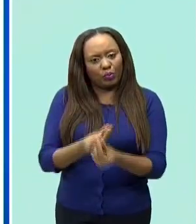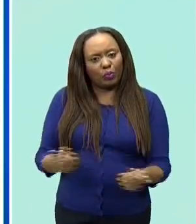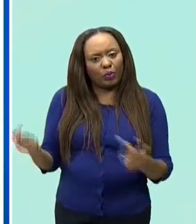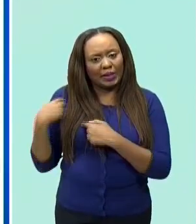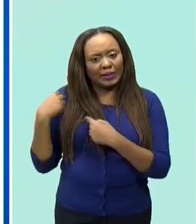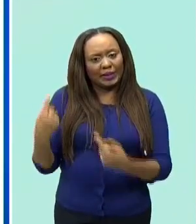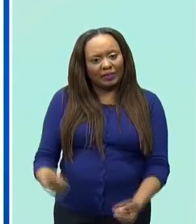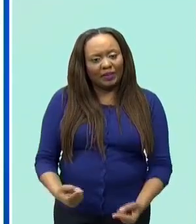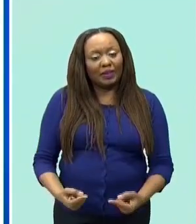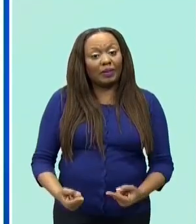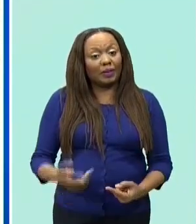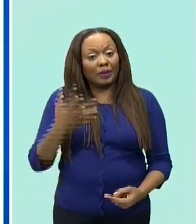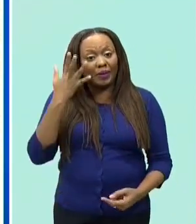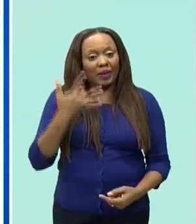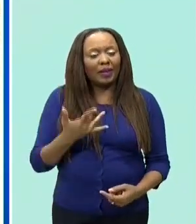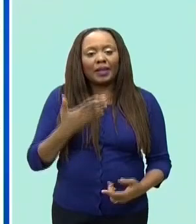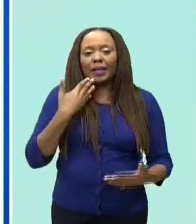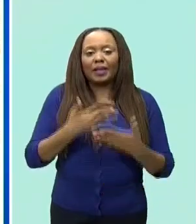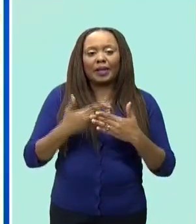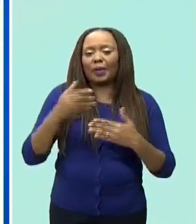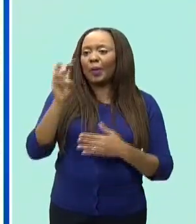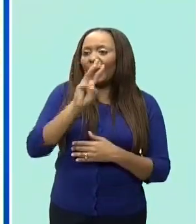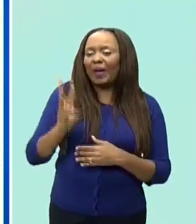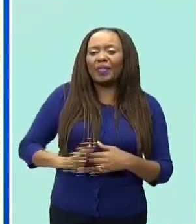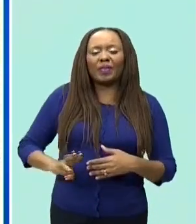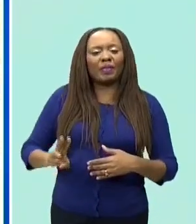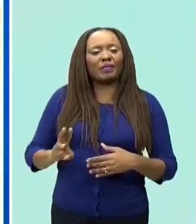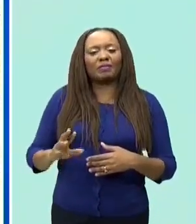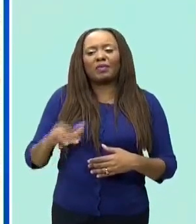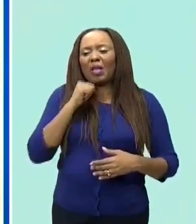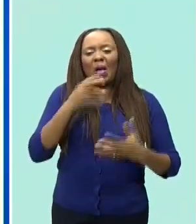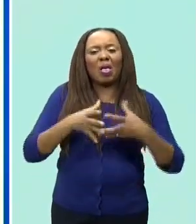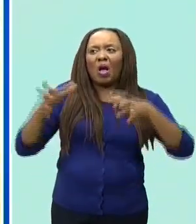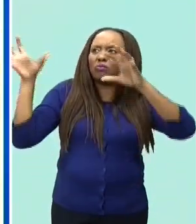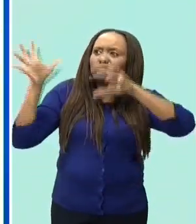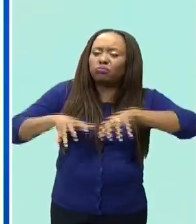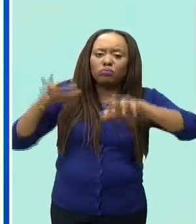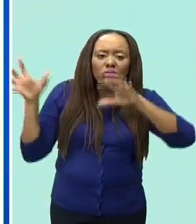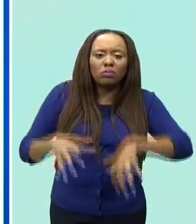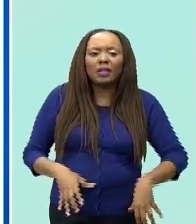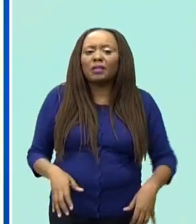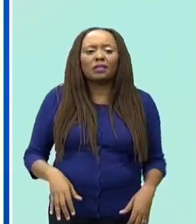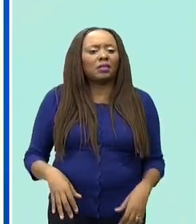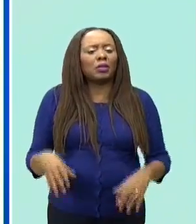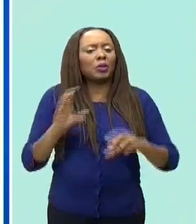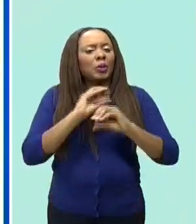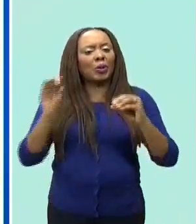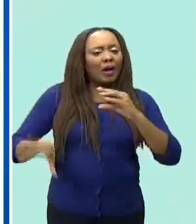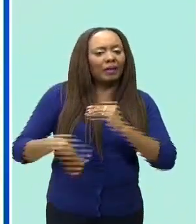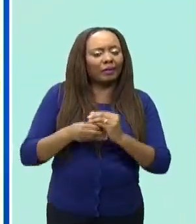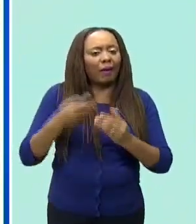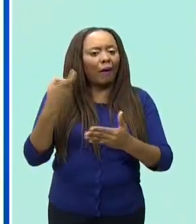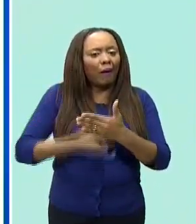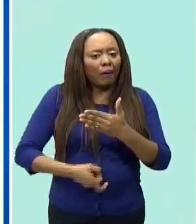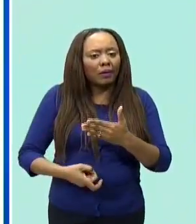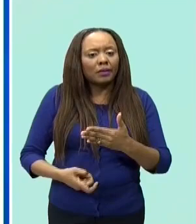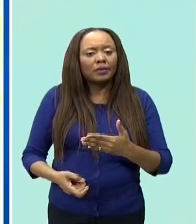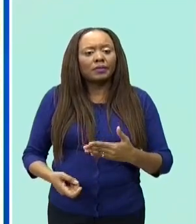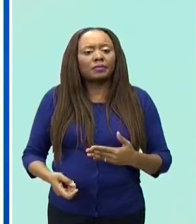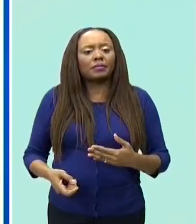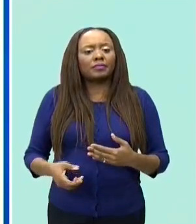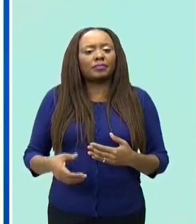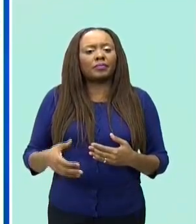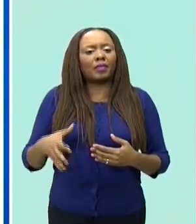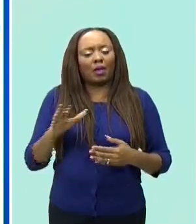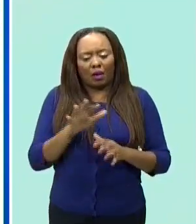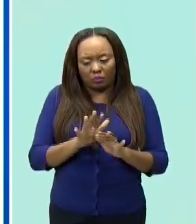overruns thanks to the good construction weather, and even more significantly, there have been no cost overruns either. He also says